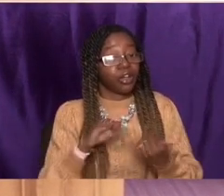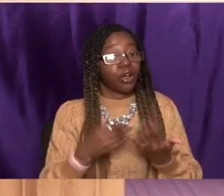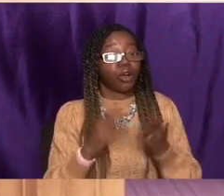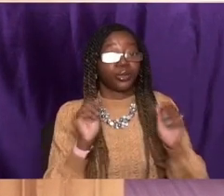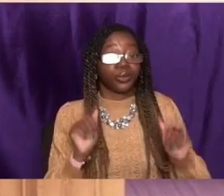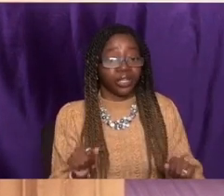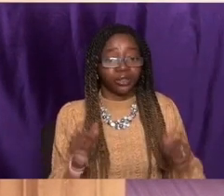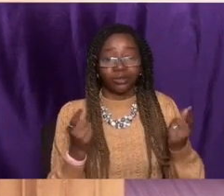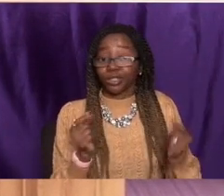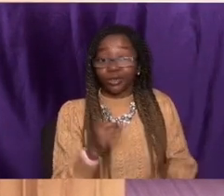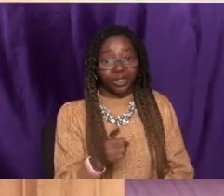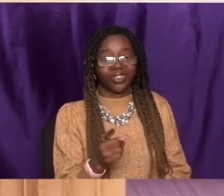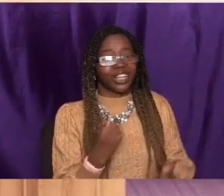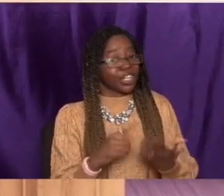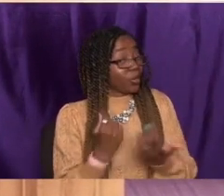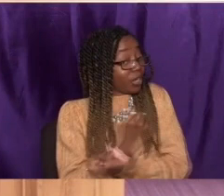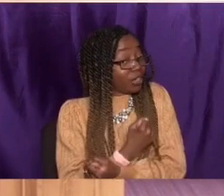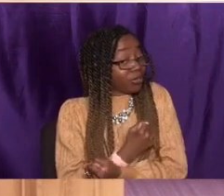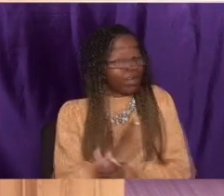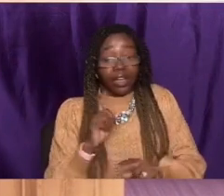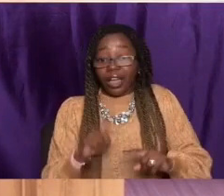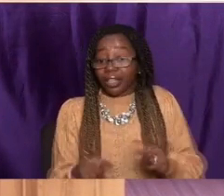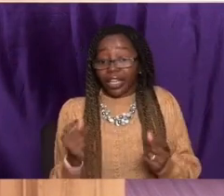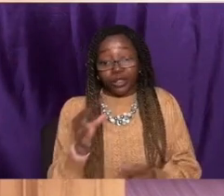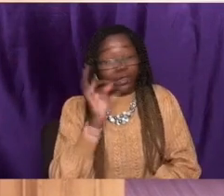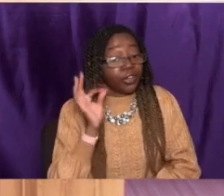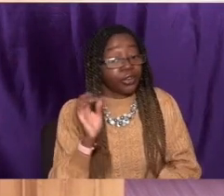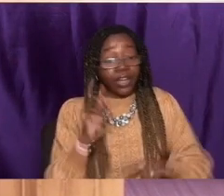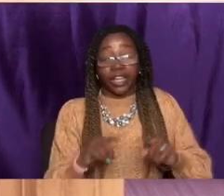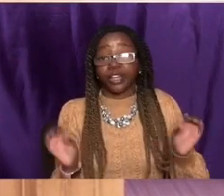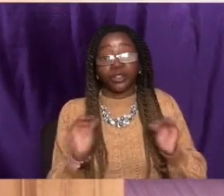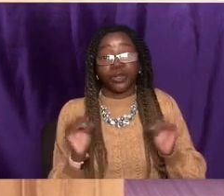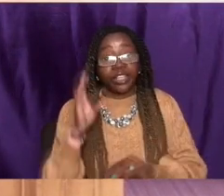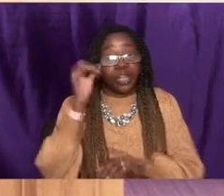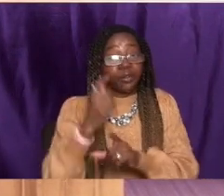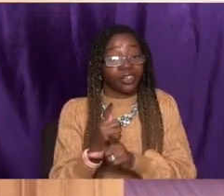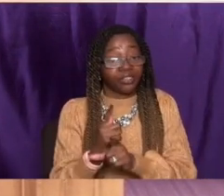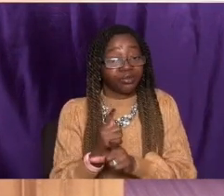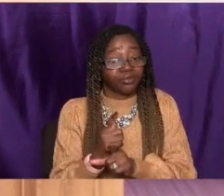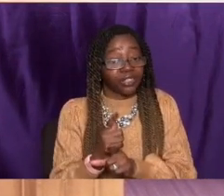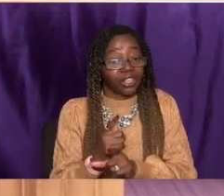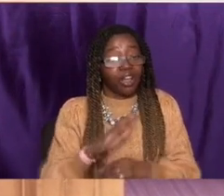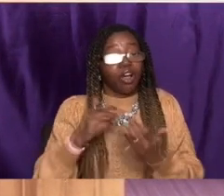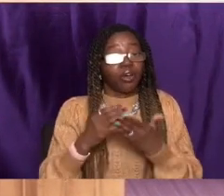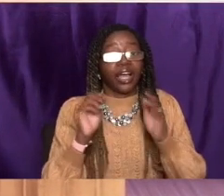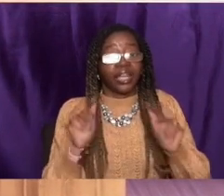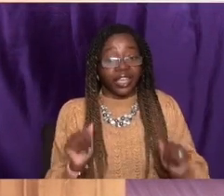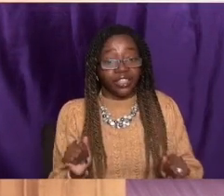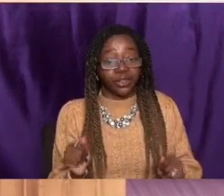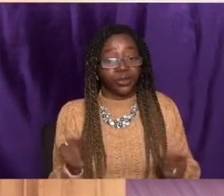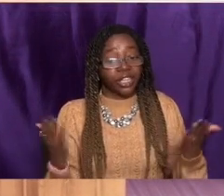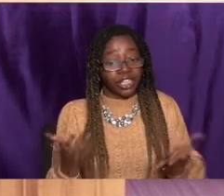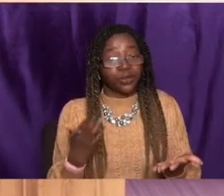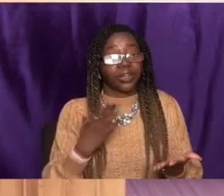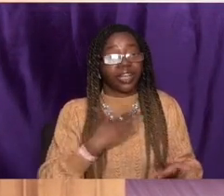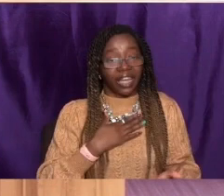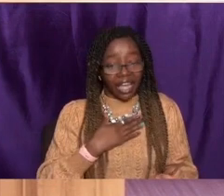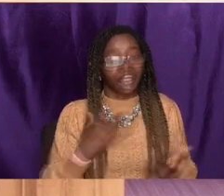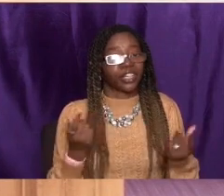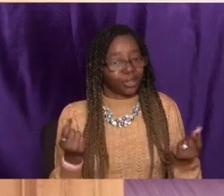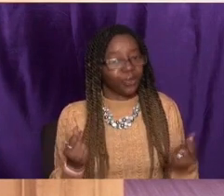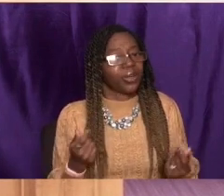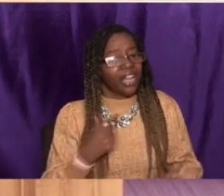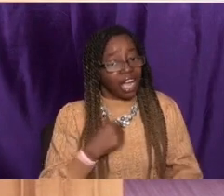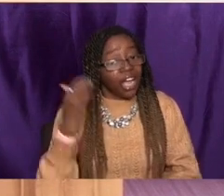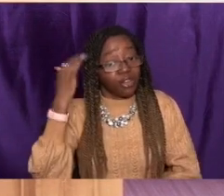do is do you. That's what I love about God. I can't do Felder. I can't do nothing. That brother just got fit. All I can do is what Keith Troy can do. But